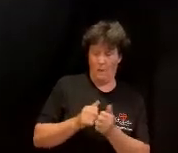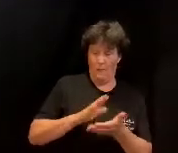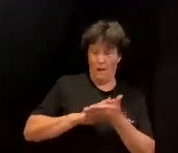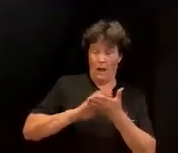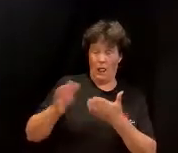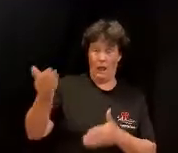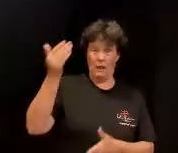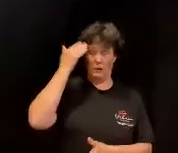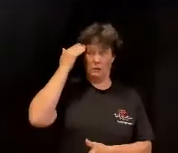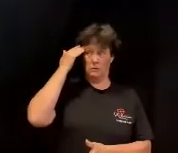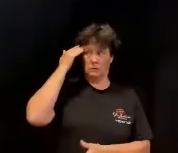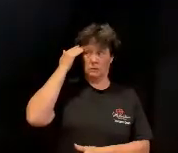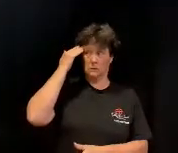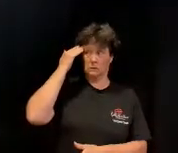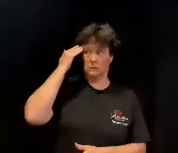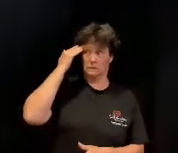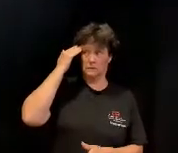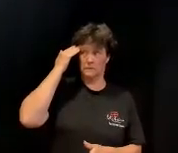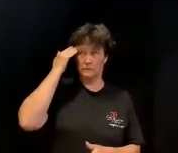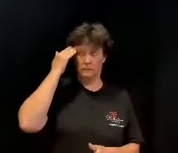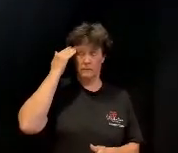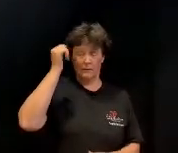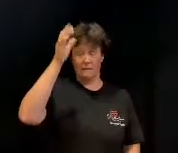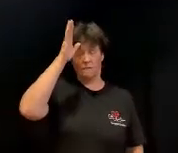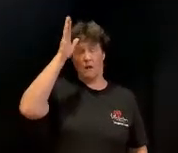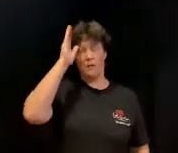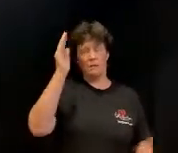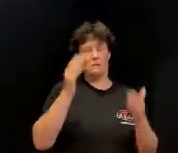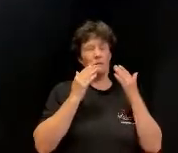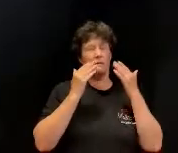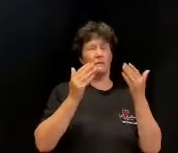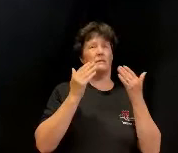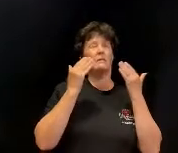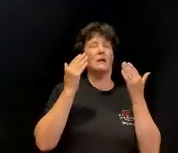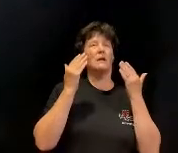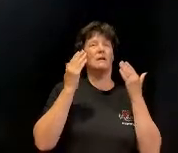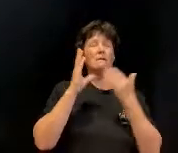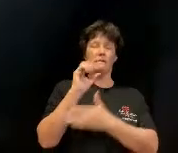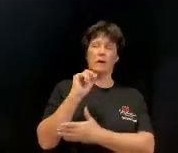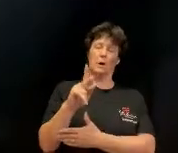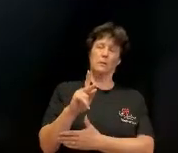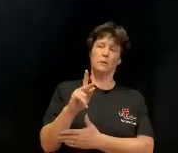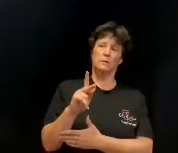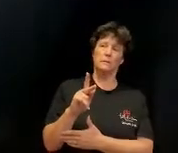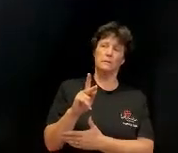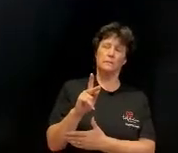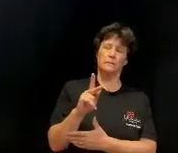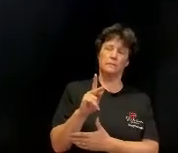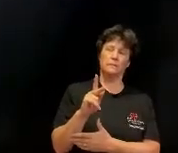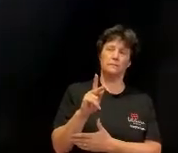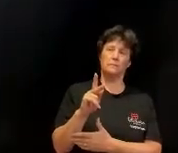Amen. So, Father, I thank you so much again for the opportunity tonight to be able to